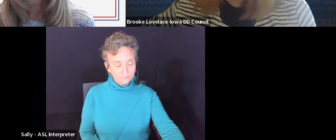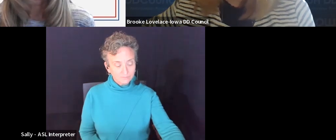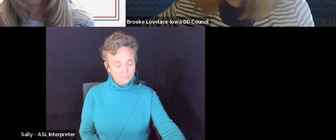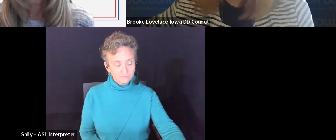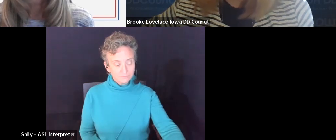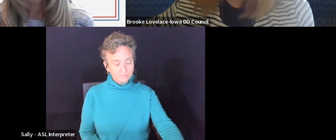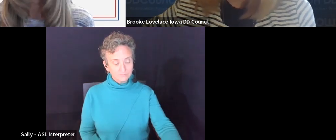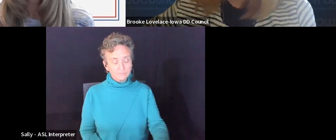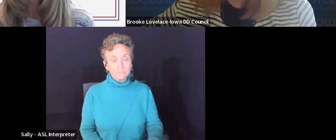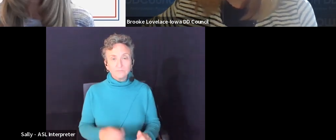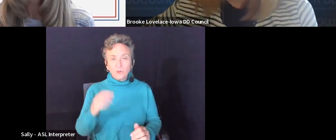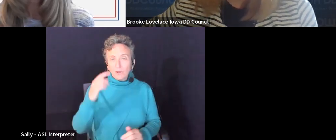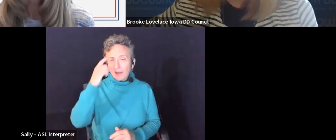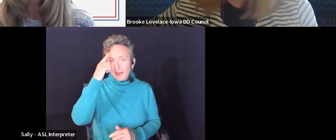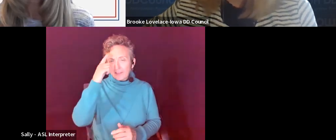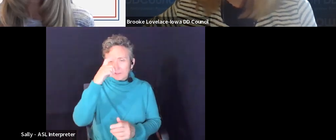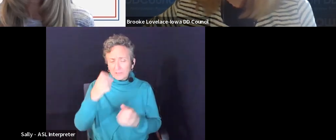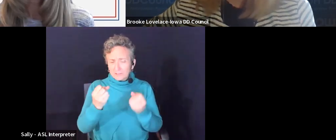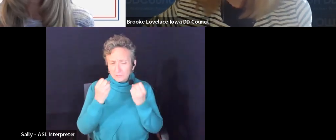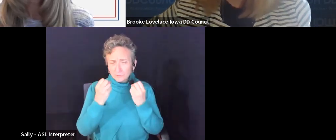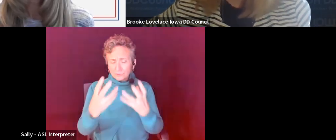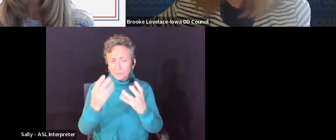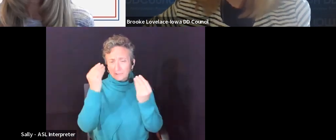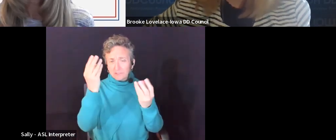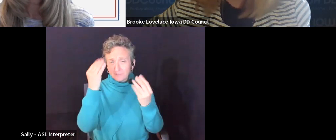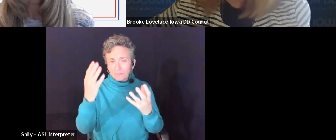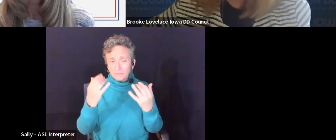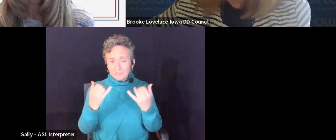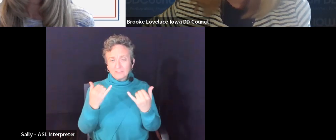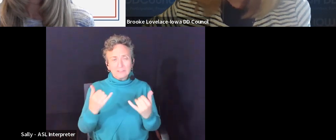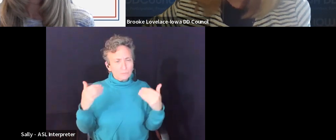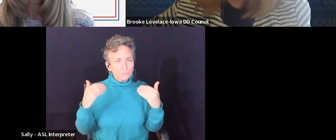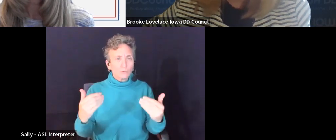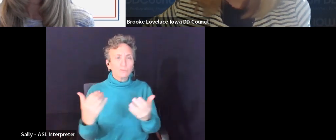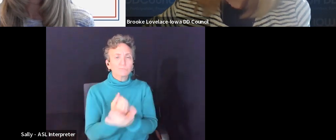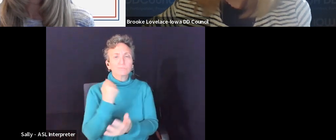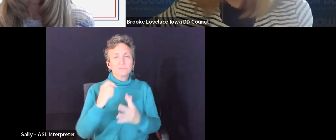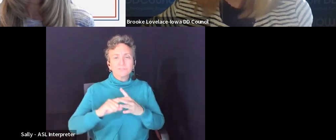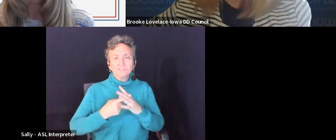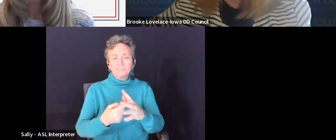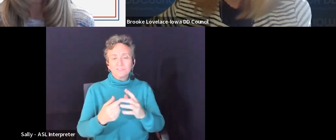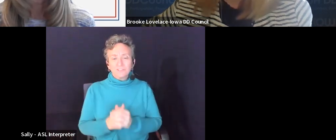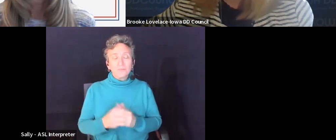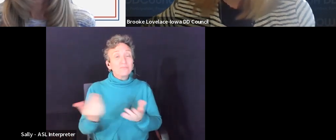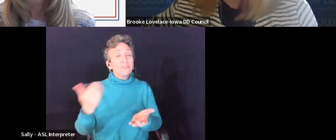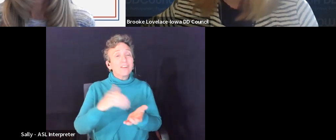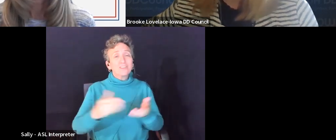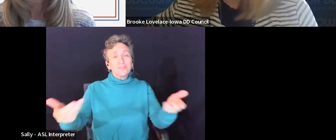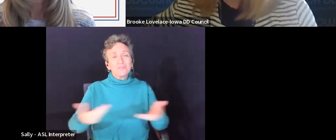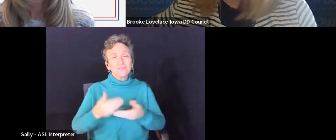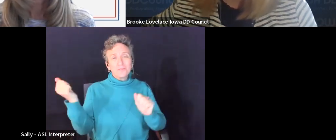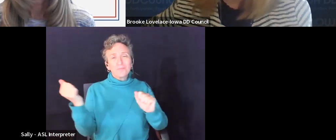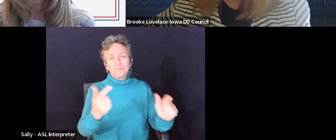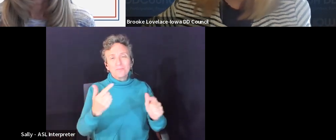Well, I think because we have so much to cover, we better go ahead and get started. So again, welcome everybody. Good